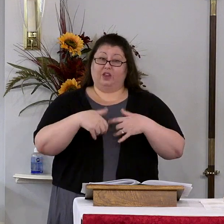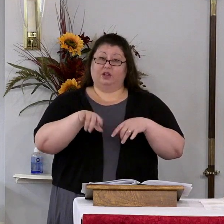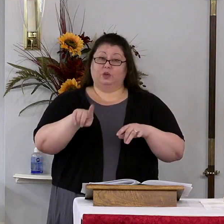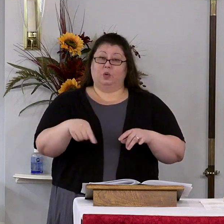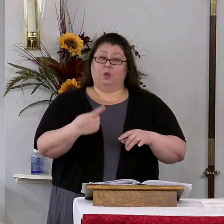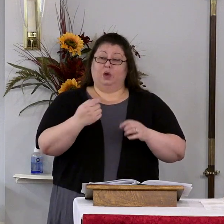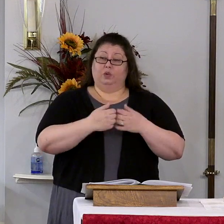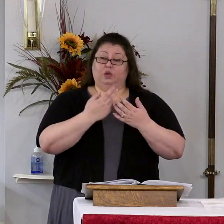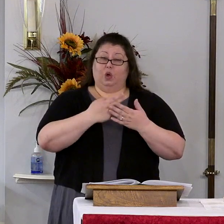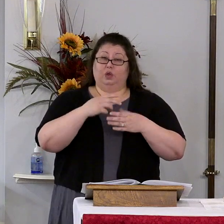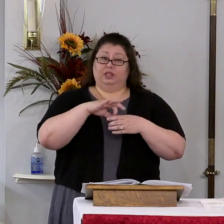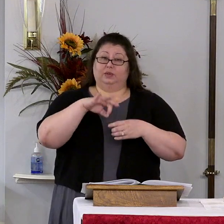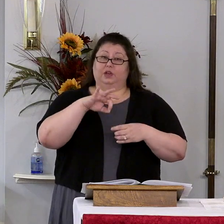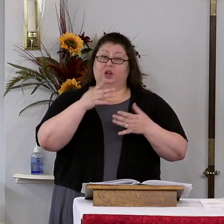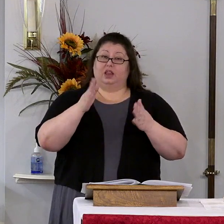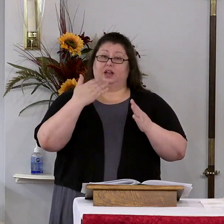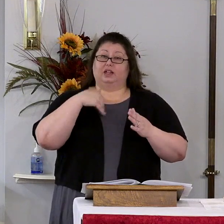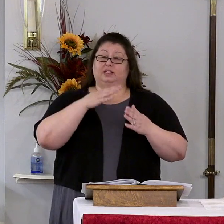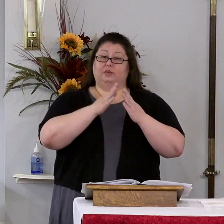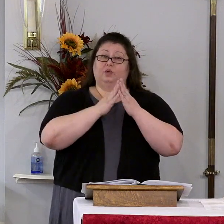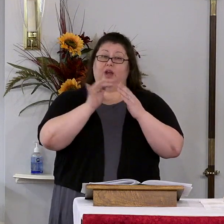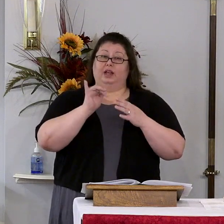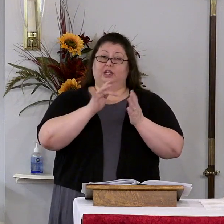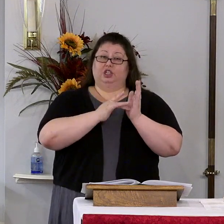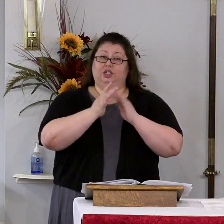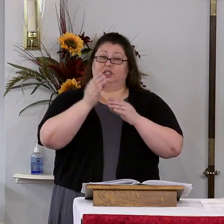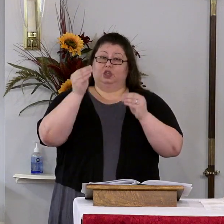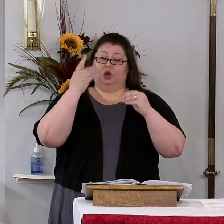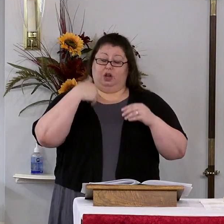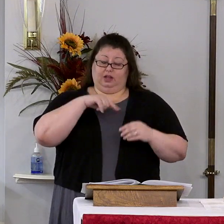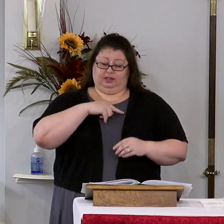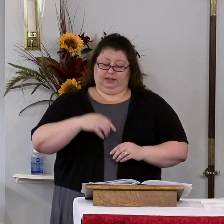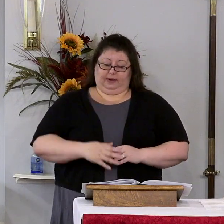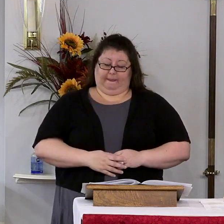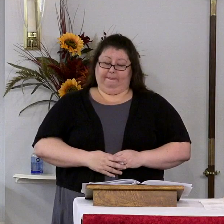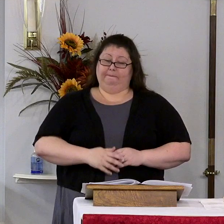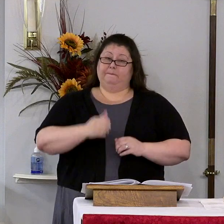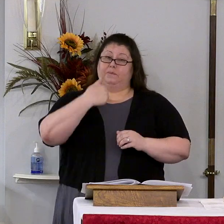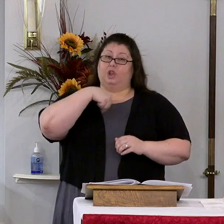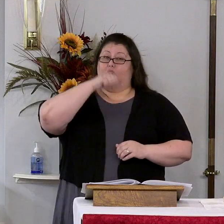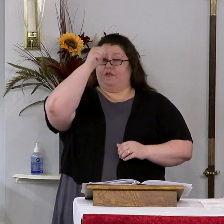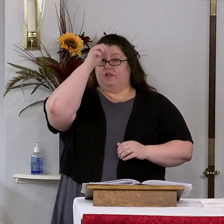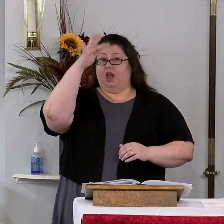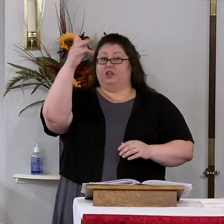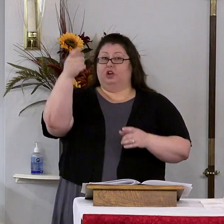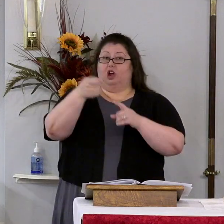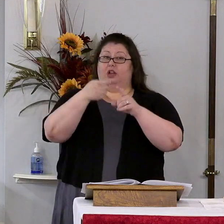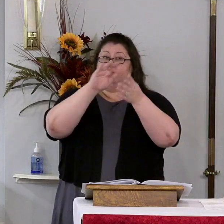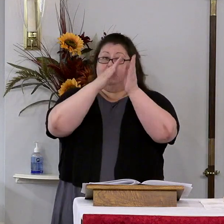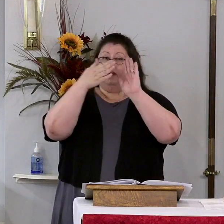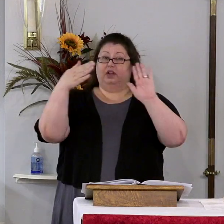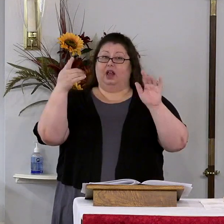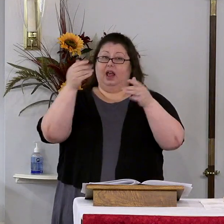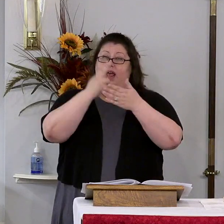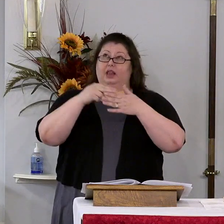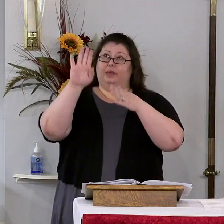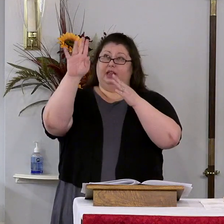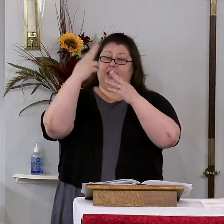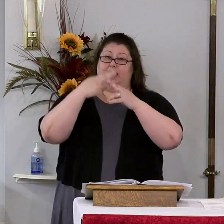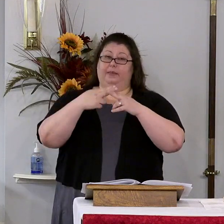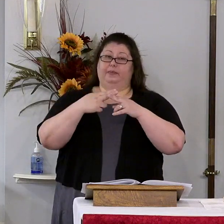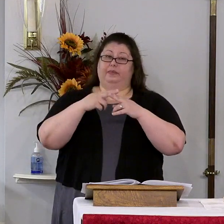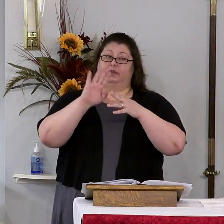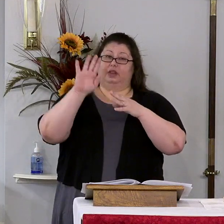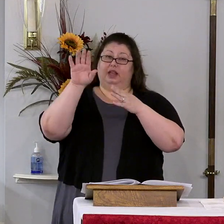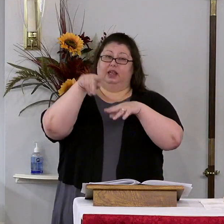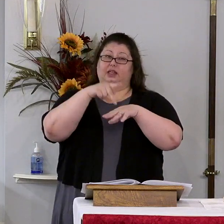by the Holy Spirit, let us pray as Jesus taught us. Our Father, who art in heaven, hallowed be thy